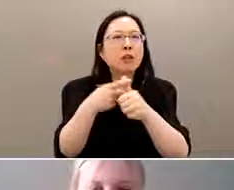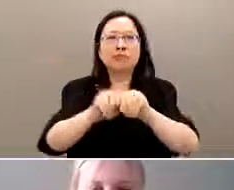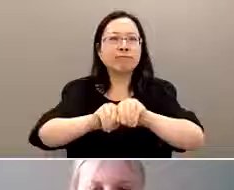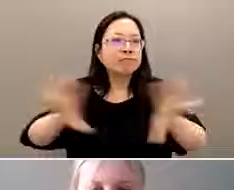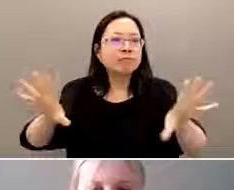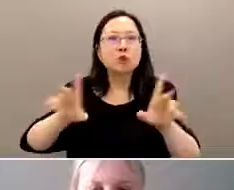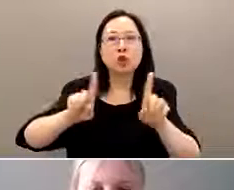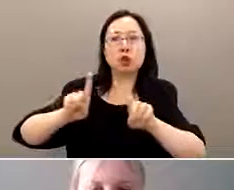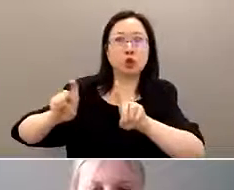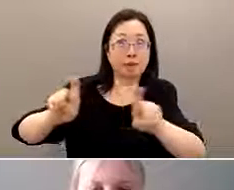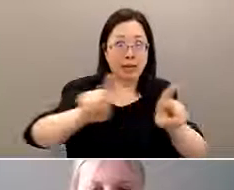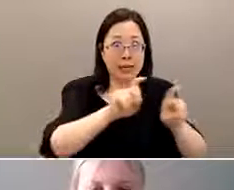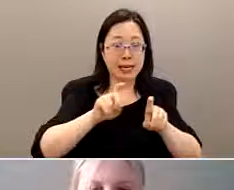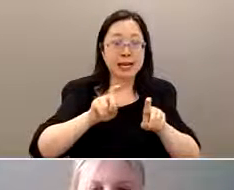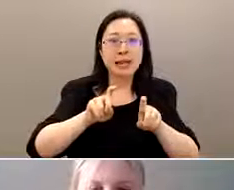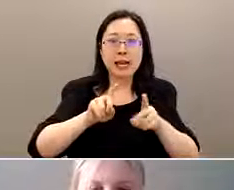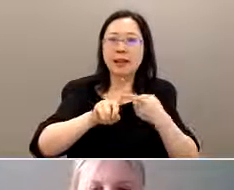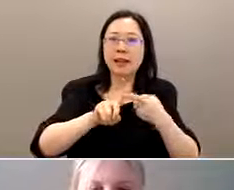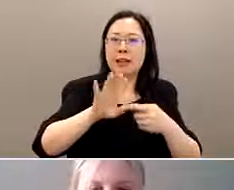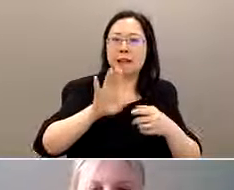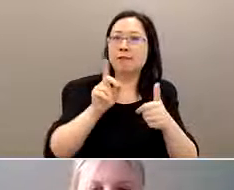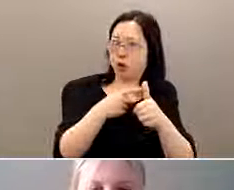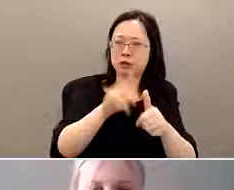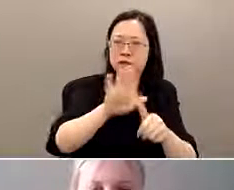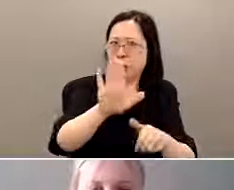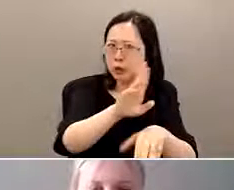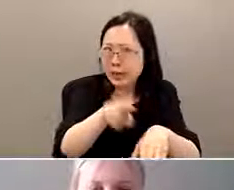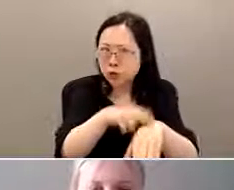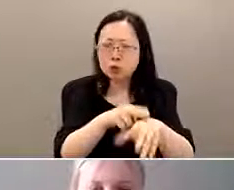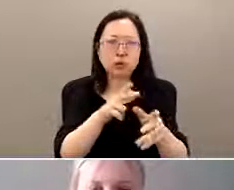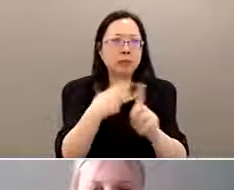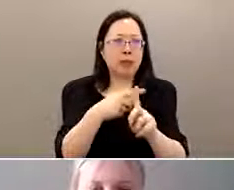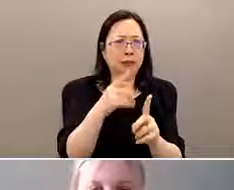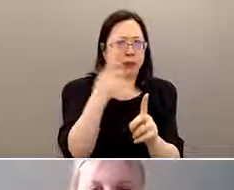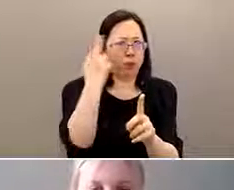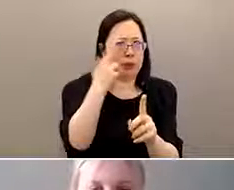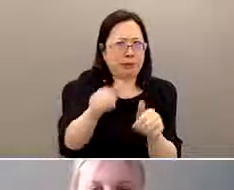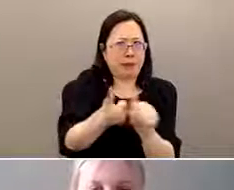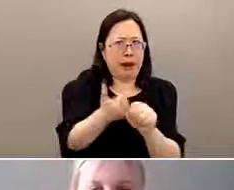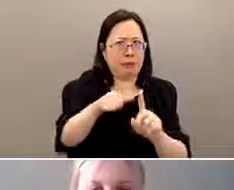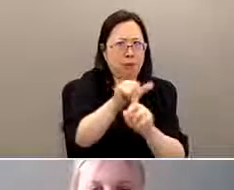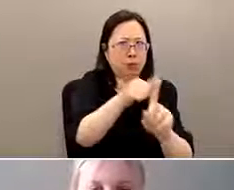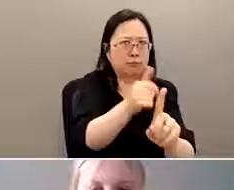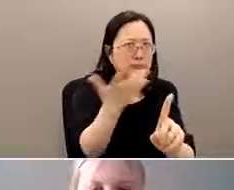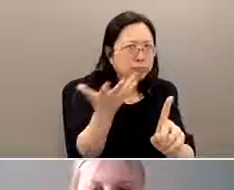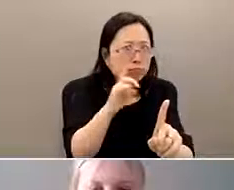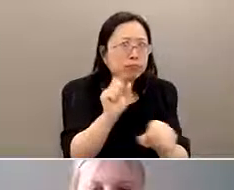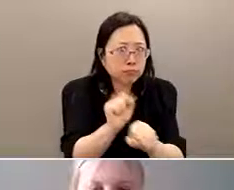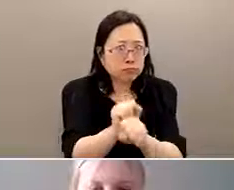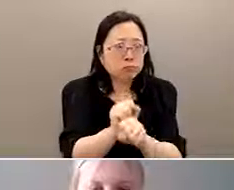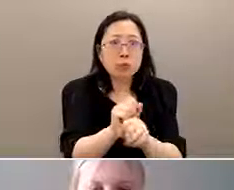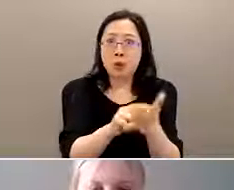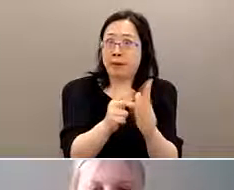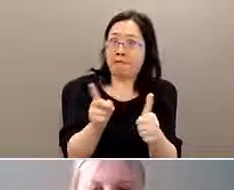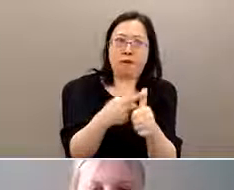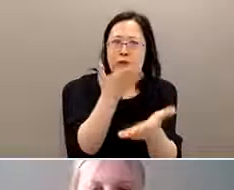the nature and prevalence of bullying at their particular site. Not only will that act as a way of knowing about